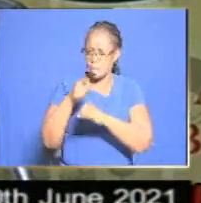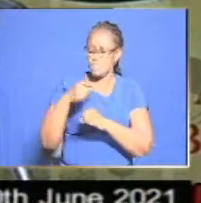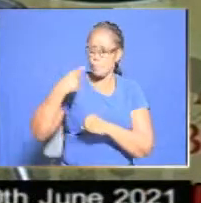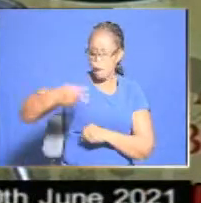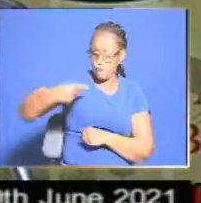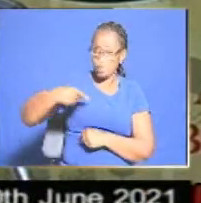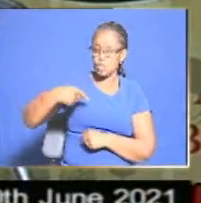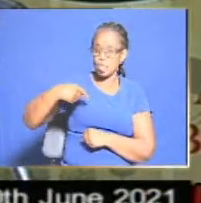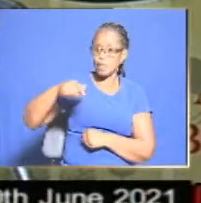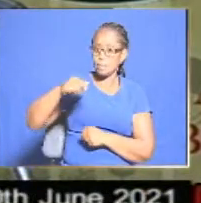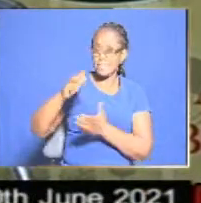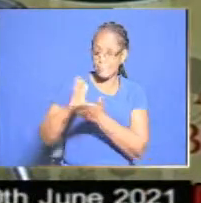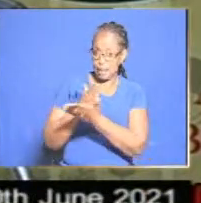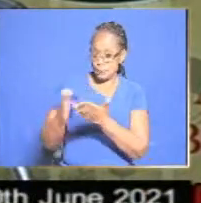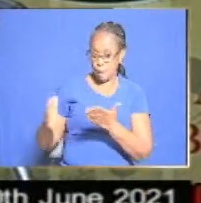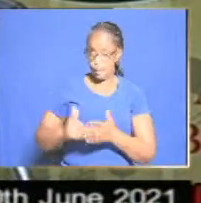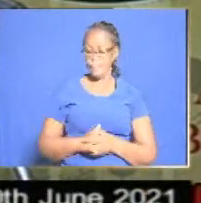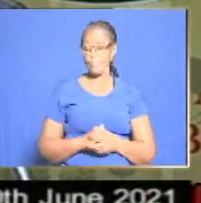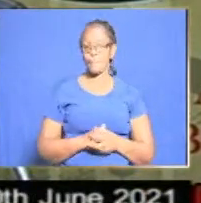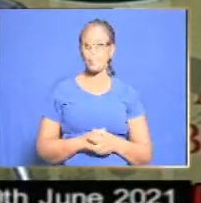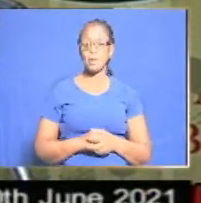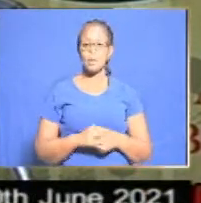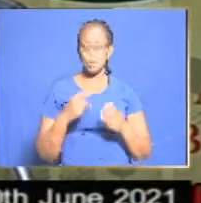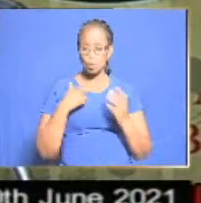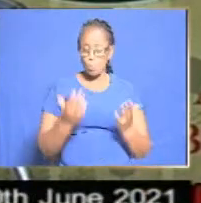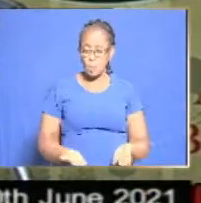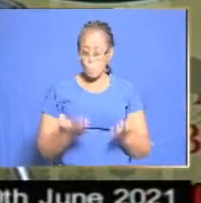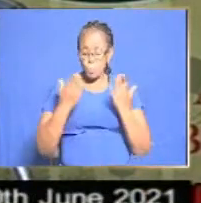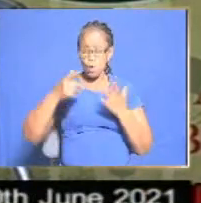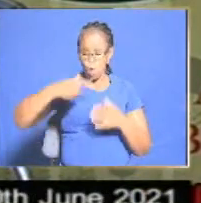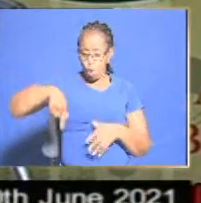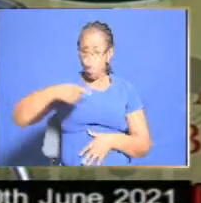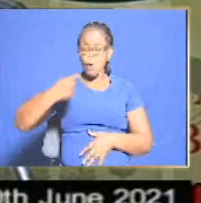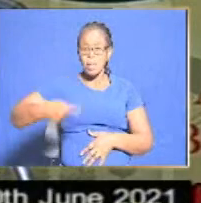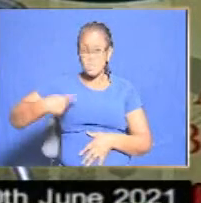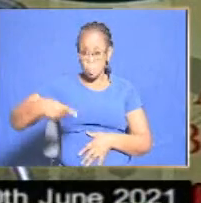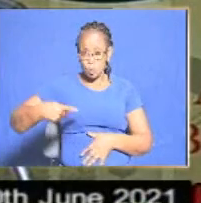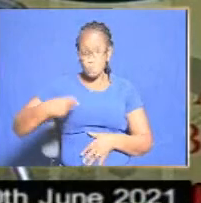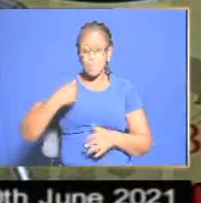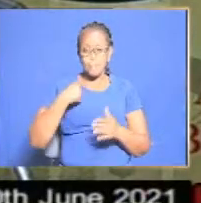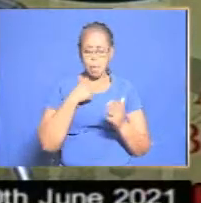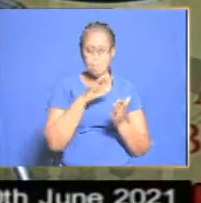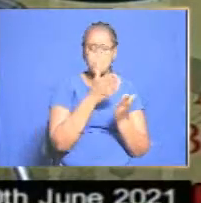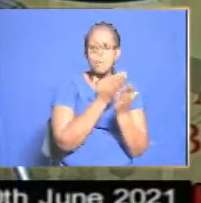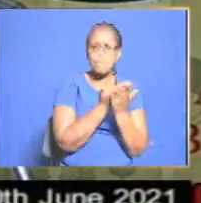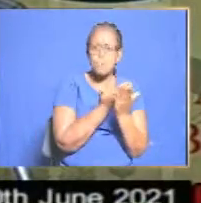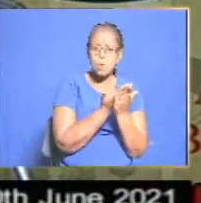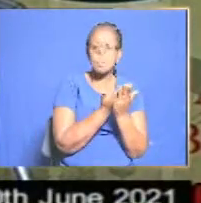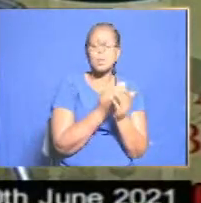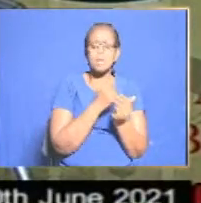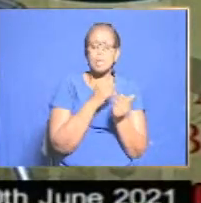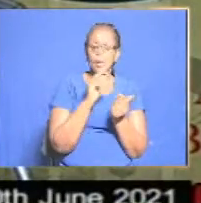Mr. Speaker, to further promote local industries, I have proposed an allocation of